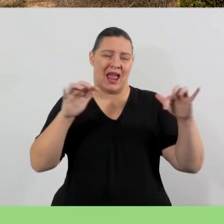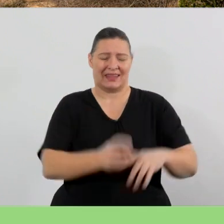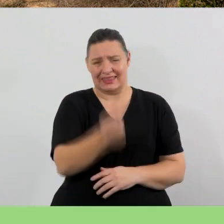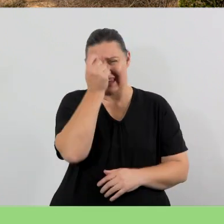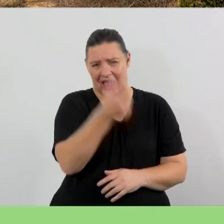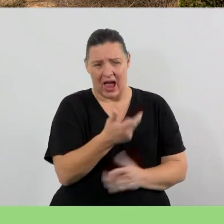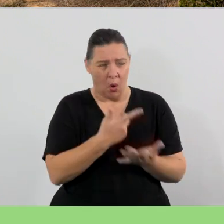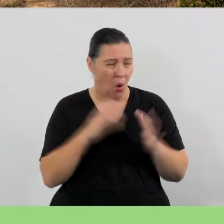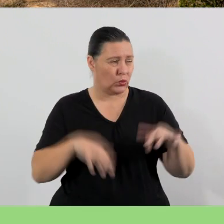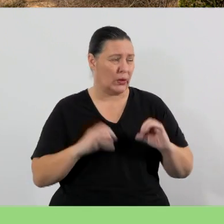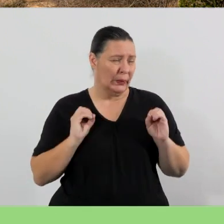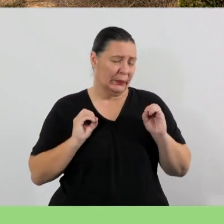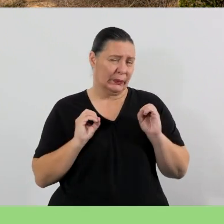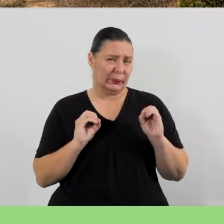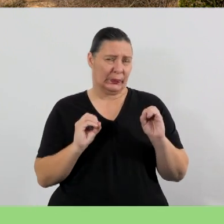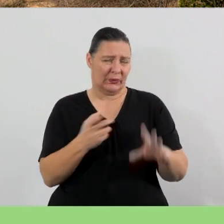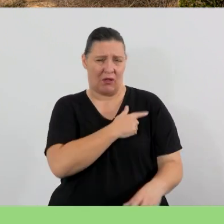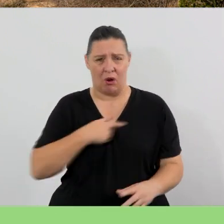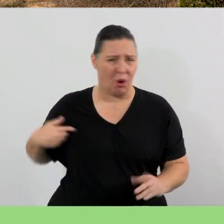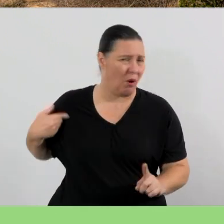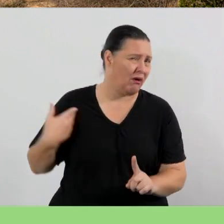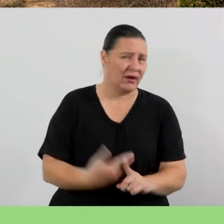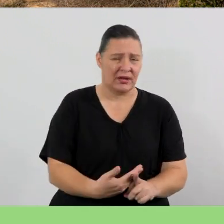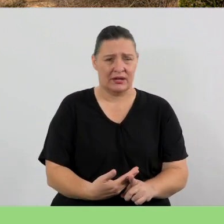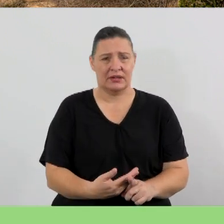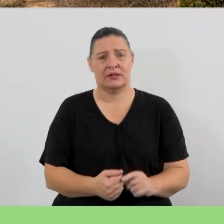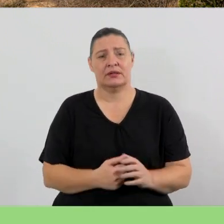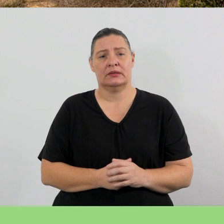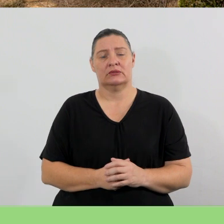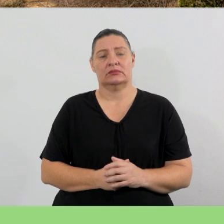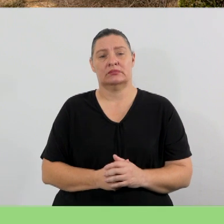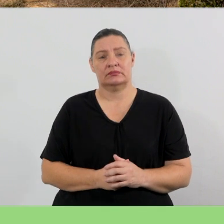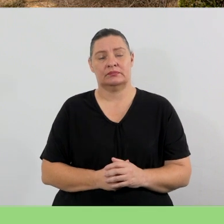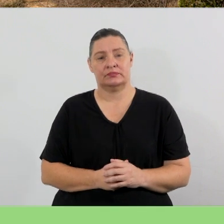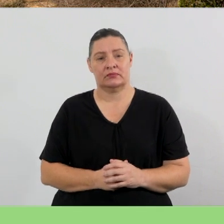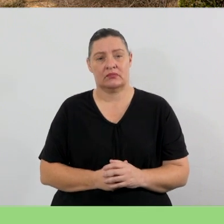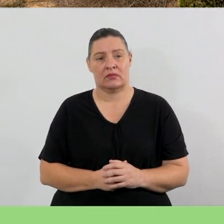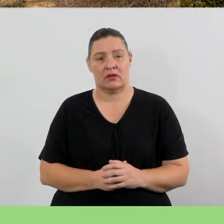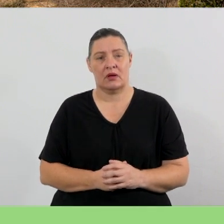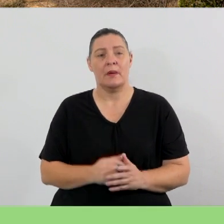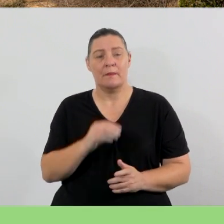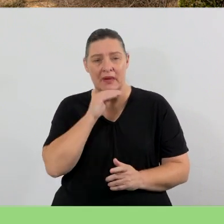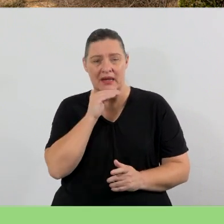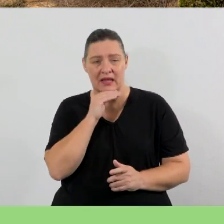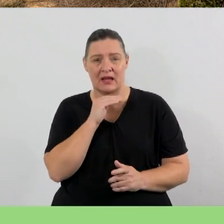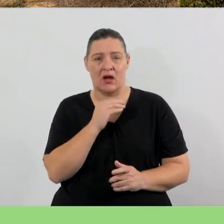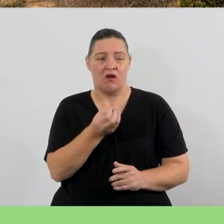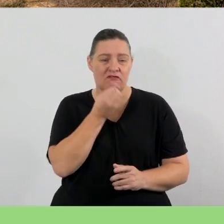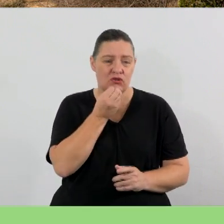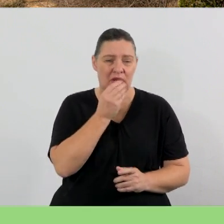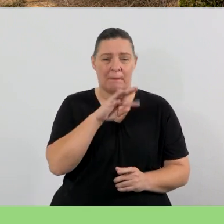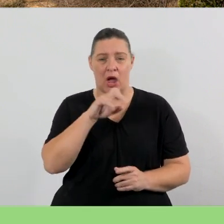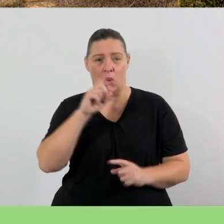rain for a long period of time. They cause a loss of habitat